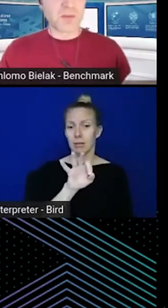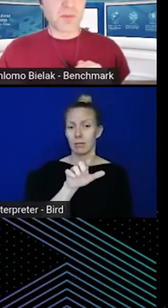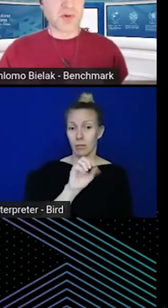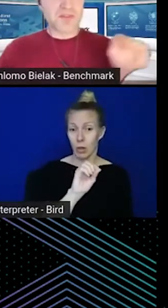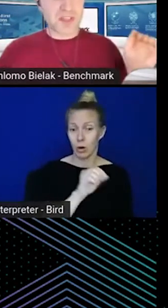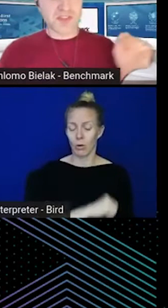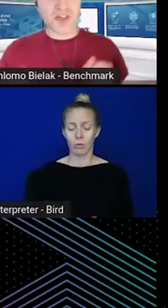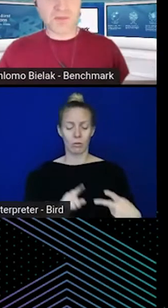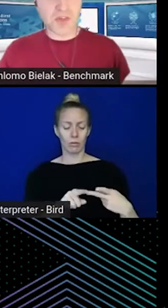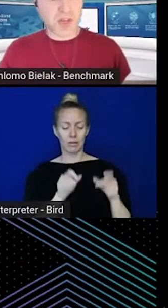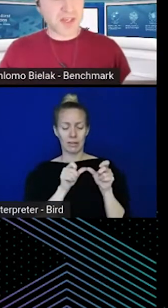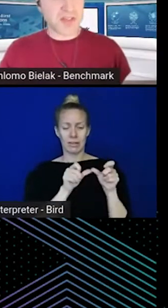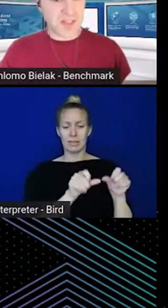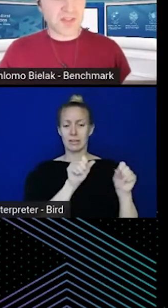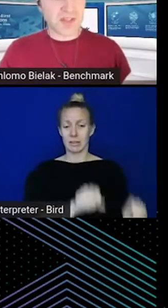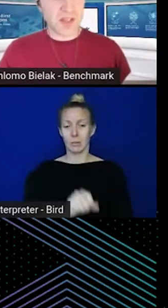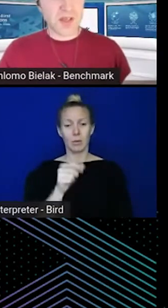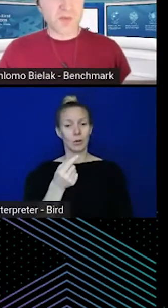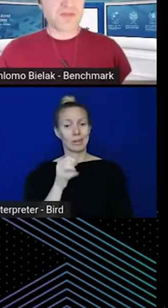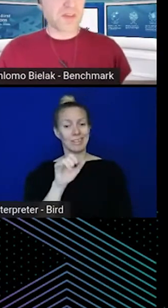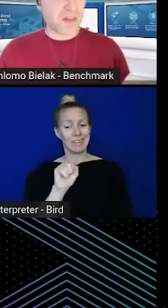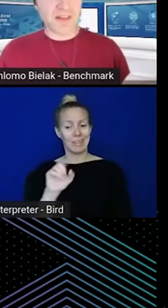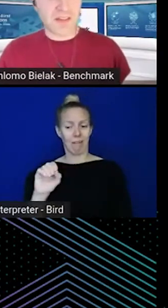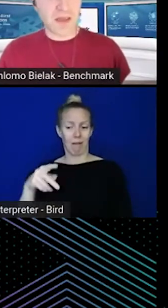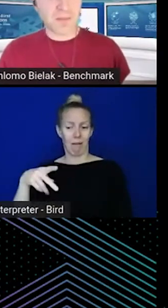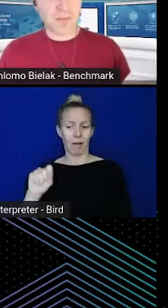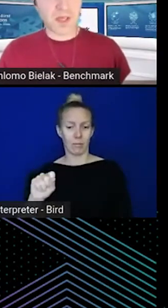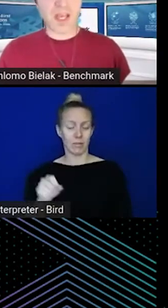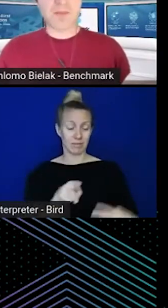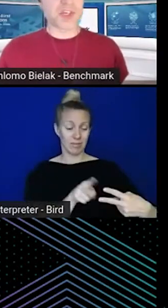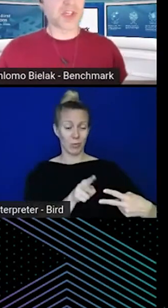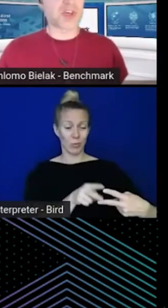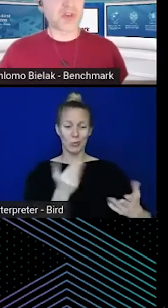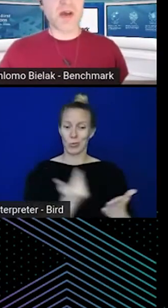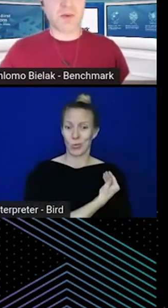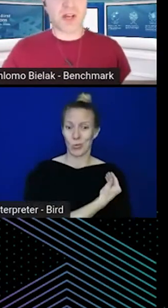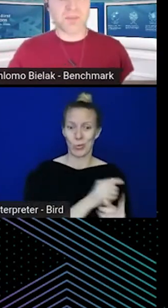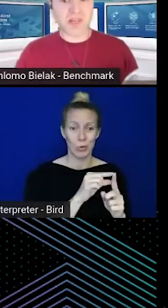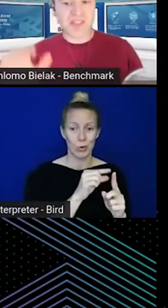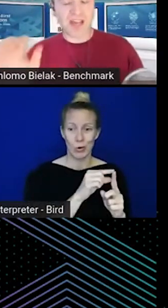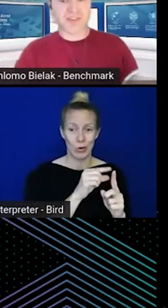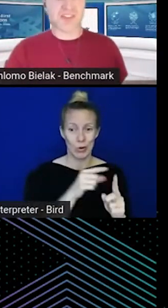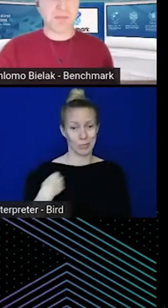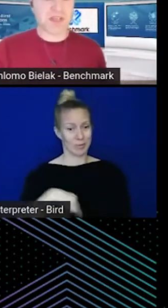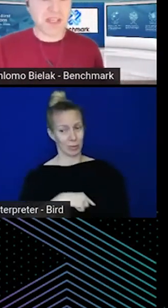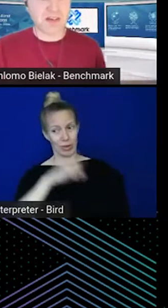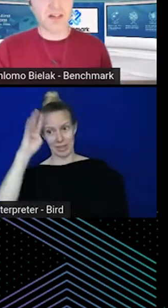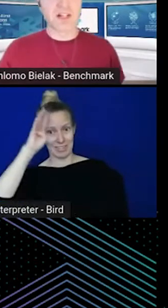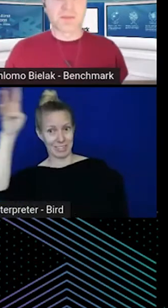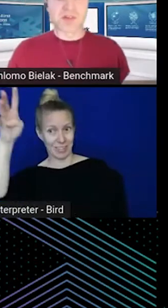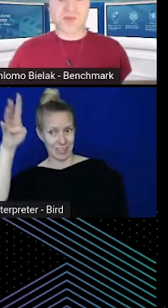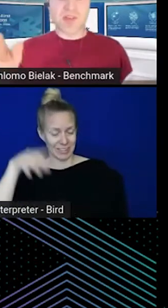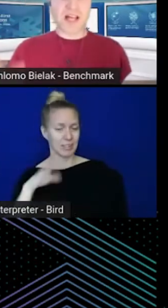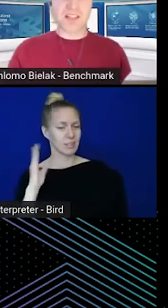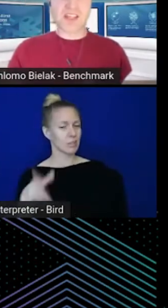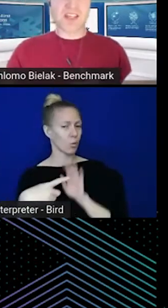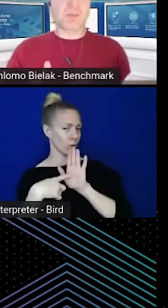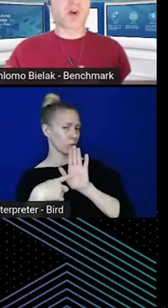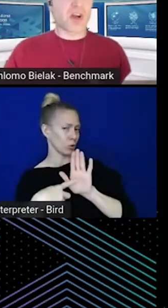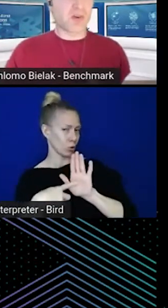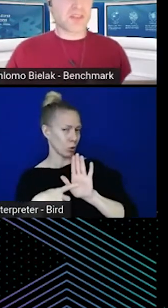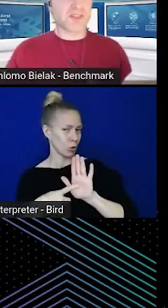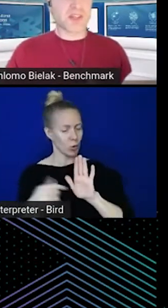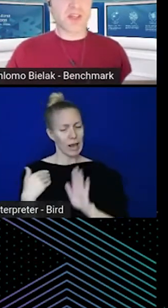GitOps. Both of these terms do not exist. We've invented them, and I'm going to show you how it operates. I have a snippet here, but in reality,